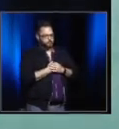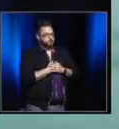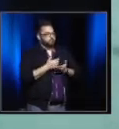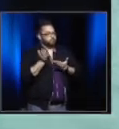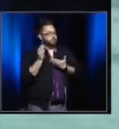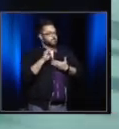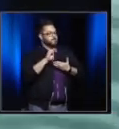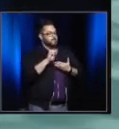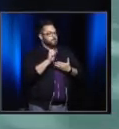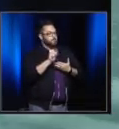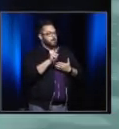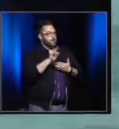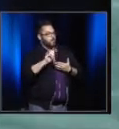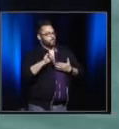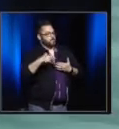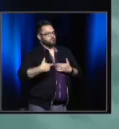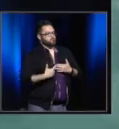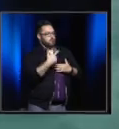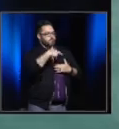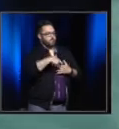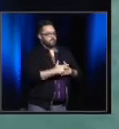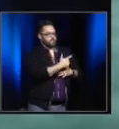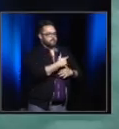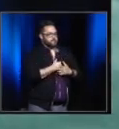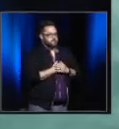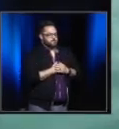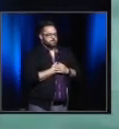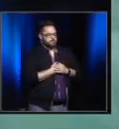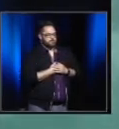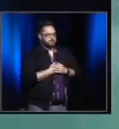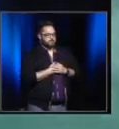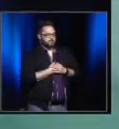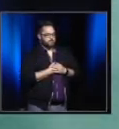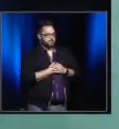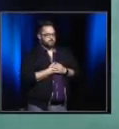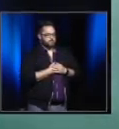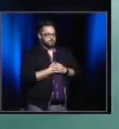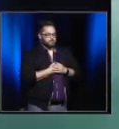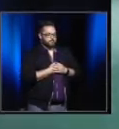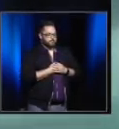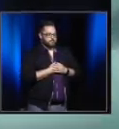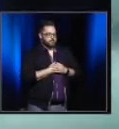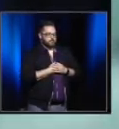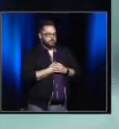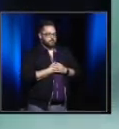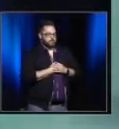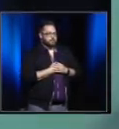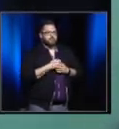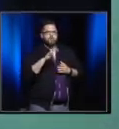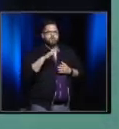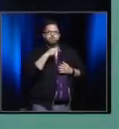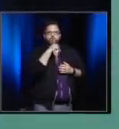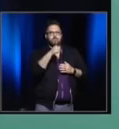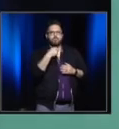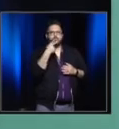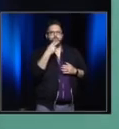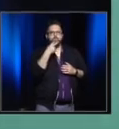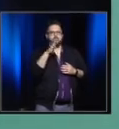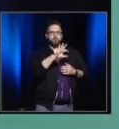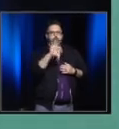These are the Māui dolphins on an uncharacteristically glassy, calm day. Oh, you can turn the sound down. We don't need